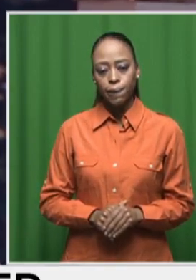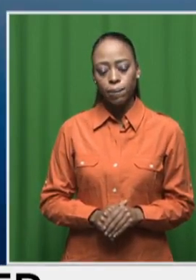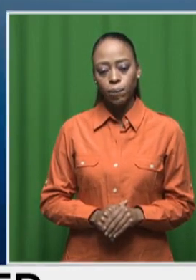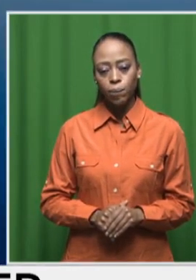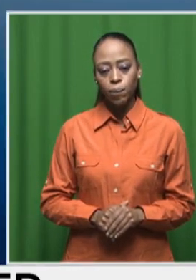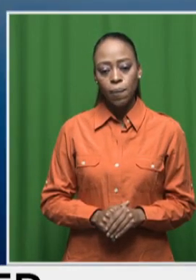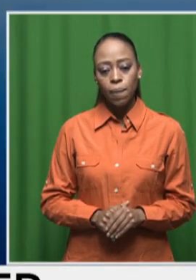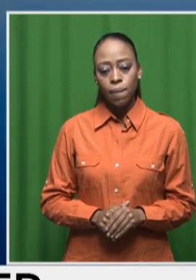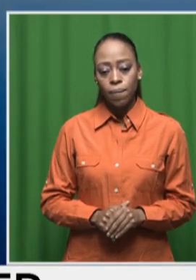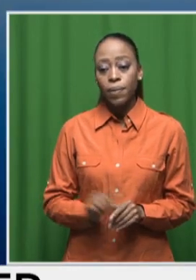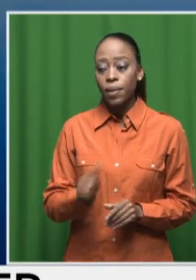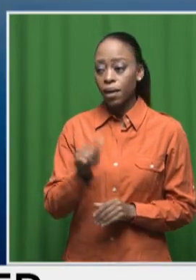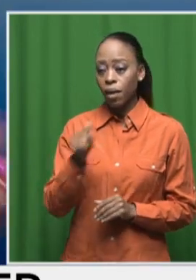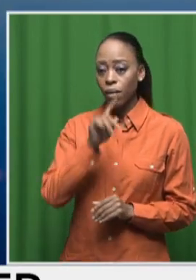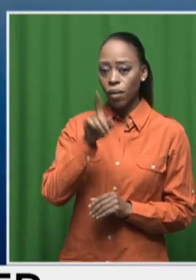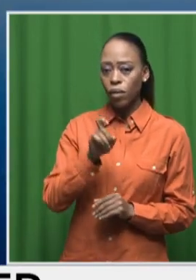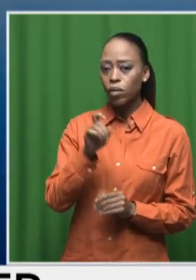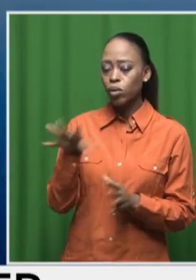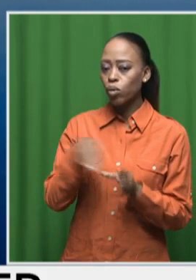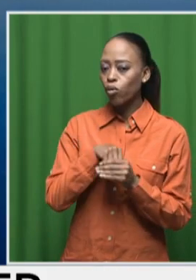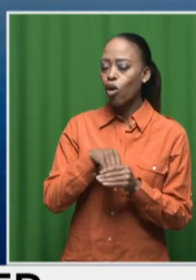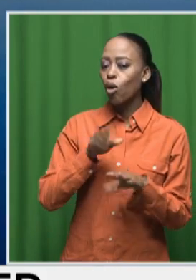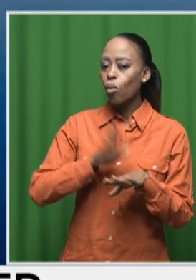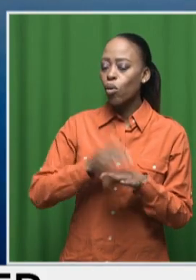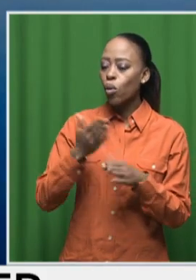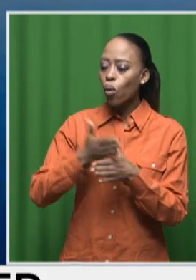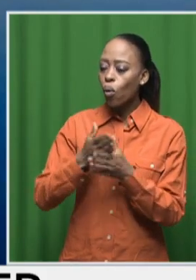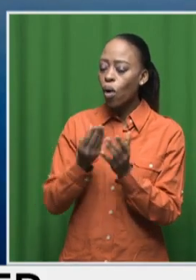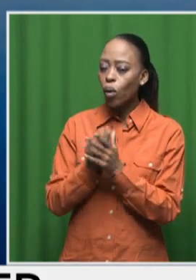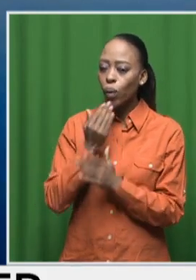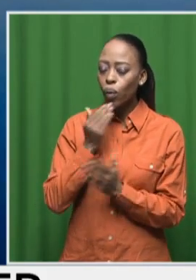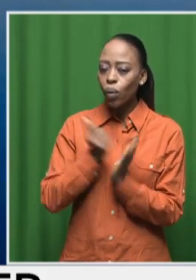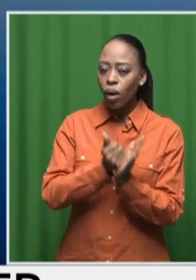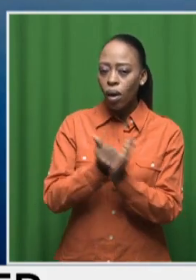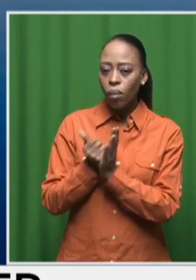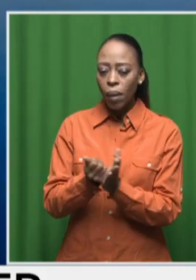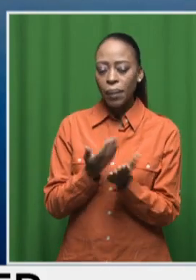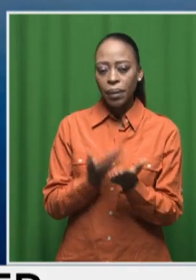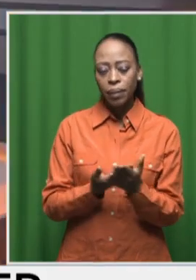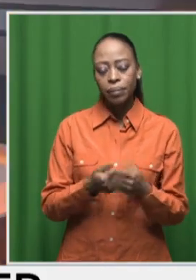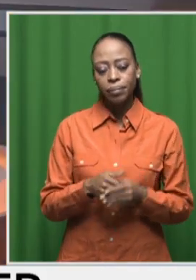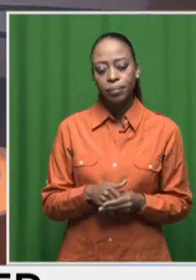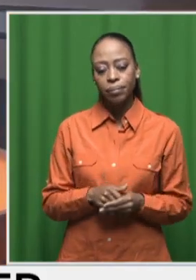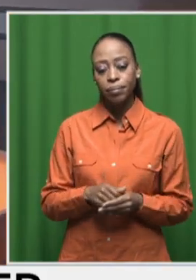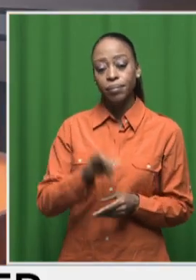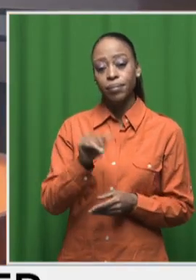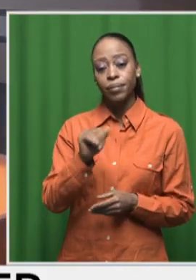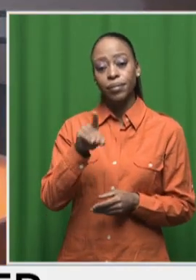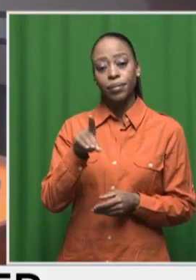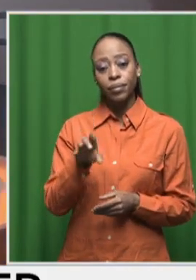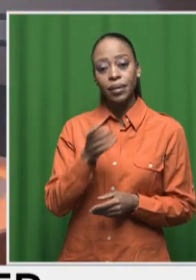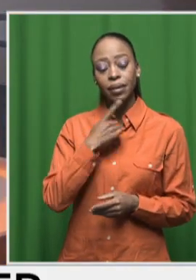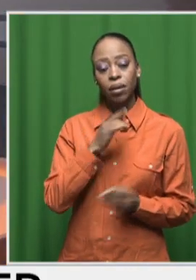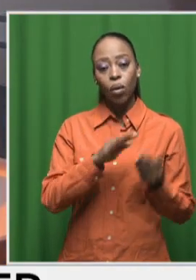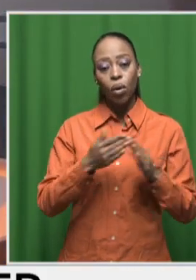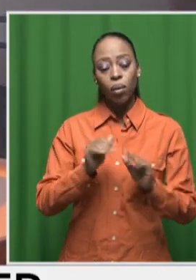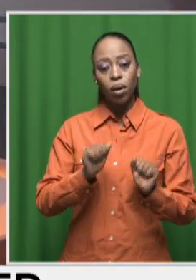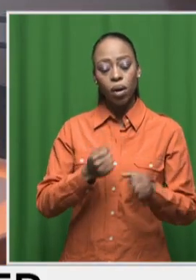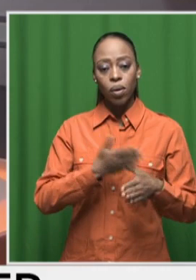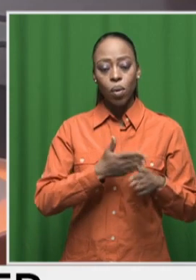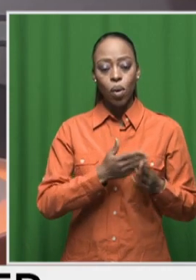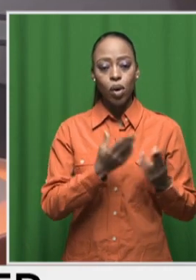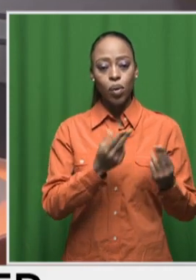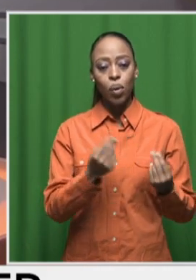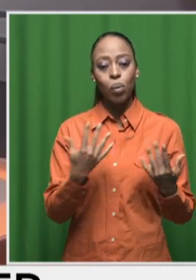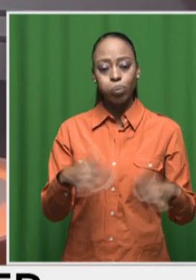Yeah, and what's going to be my next question? Who have you roped in, to assist? Well, when Jade's talking about the community doing the work, she's